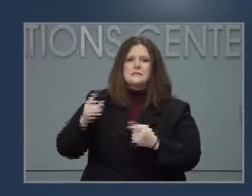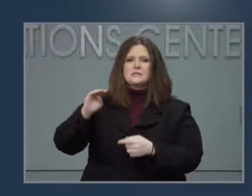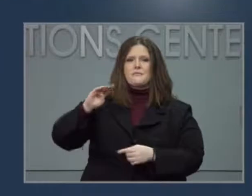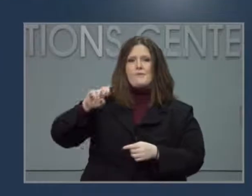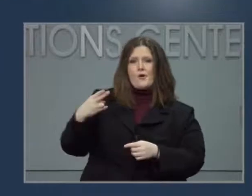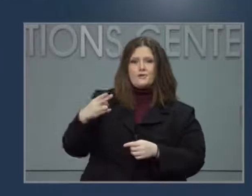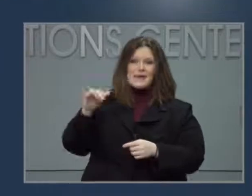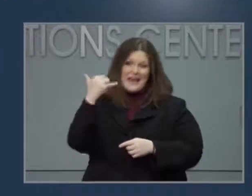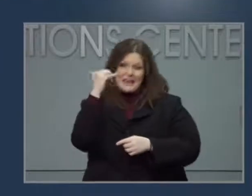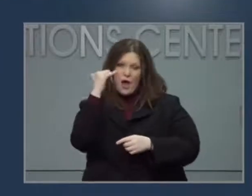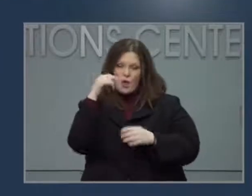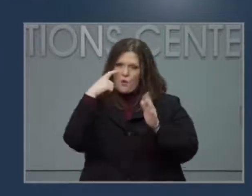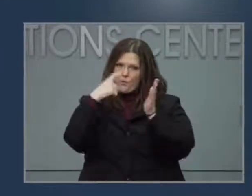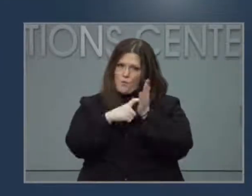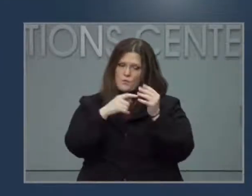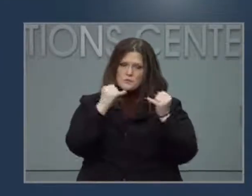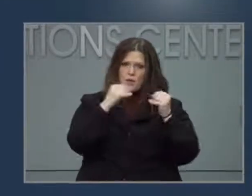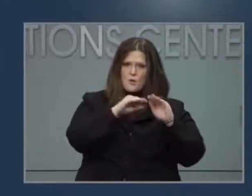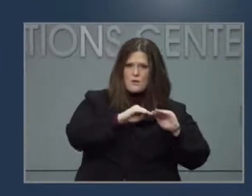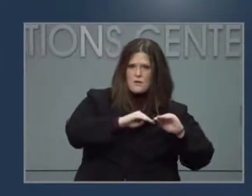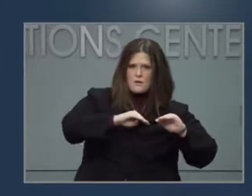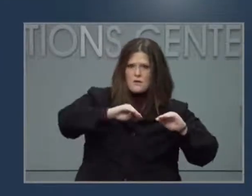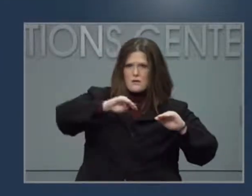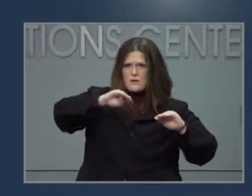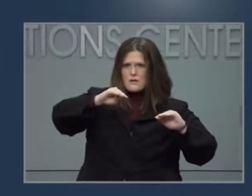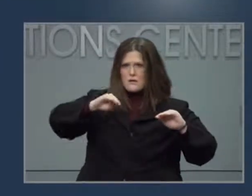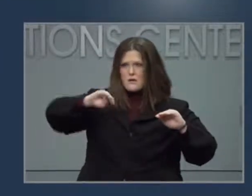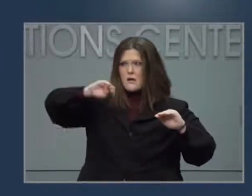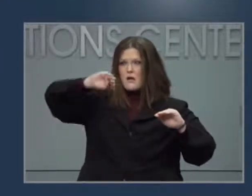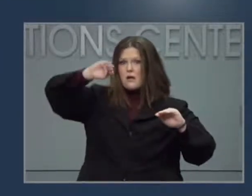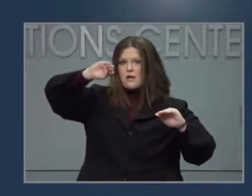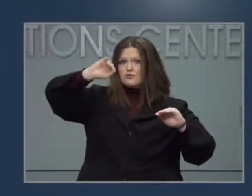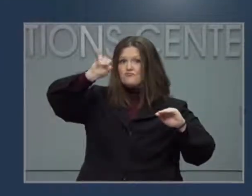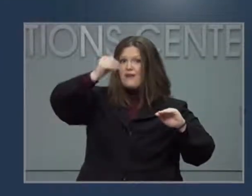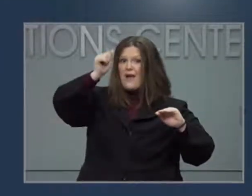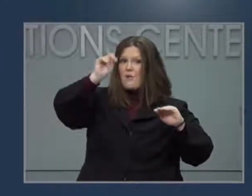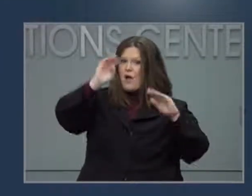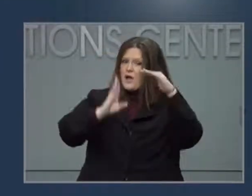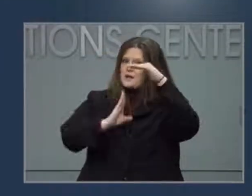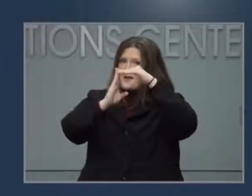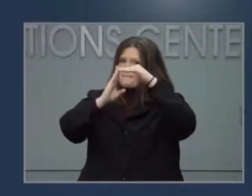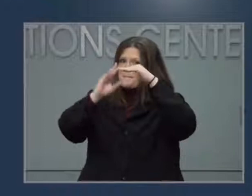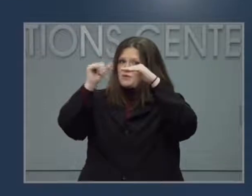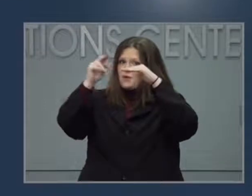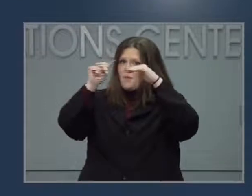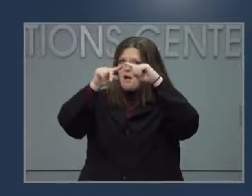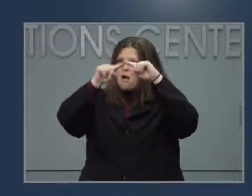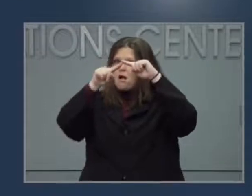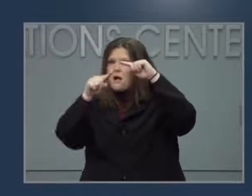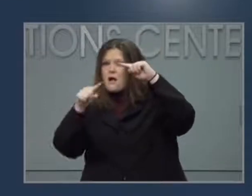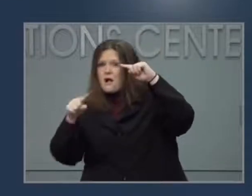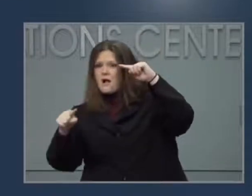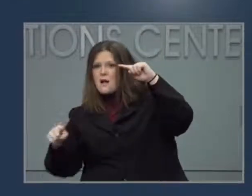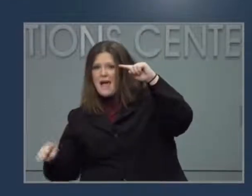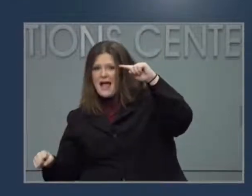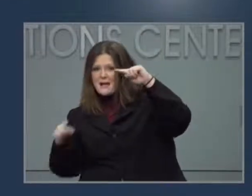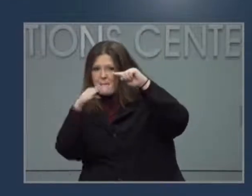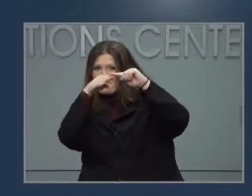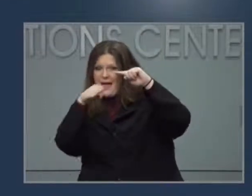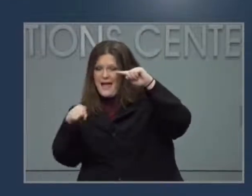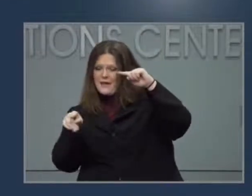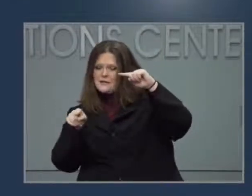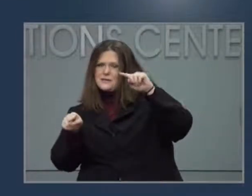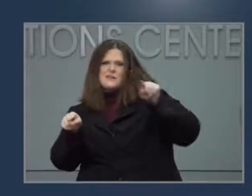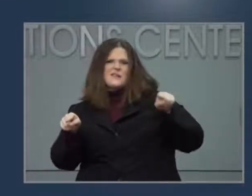yellow line, you can see that the cases are decreasing since its peak in January. New case rates are back down to the levels they were